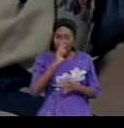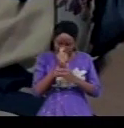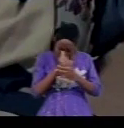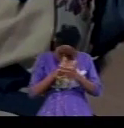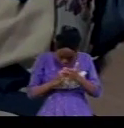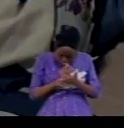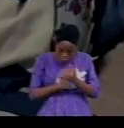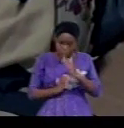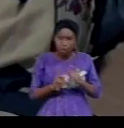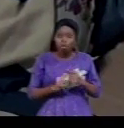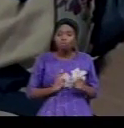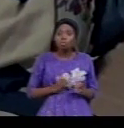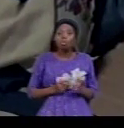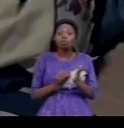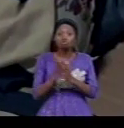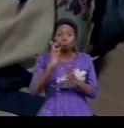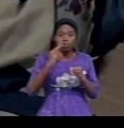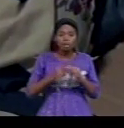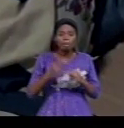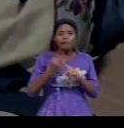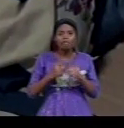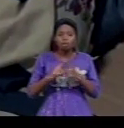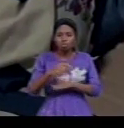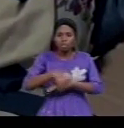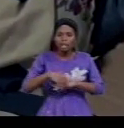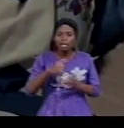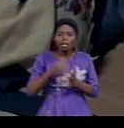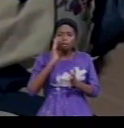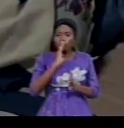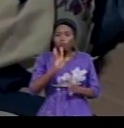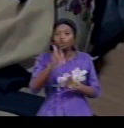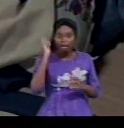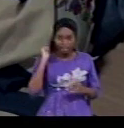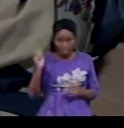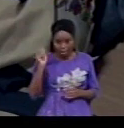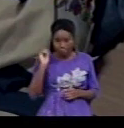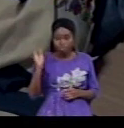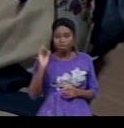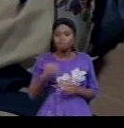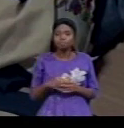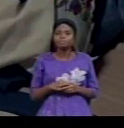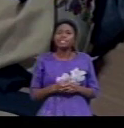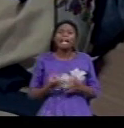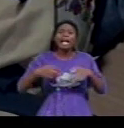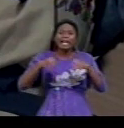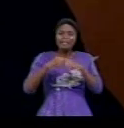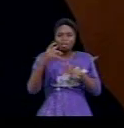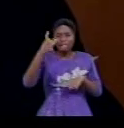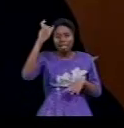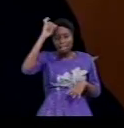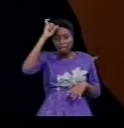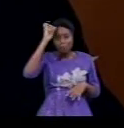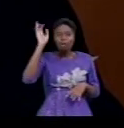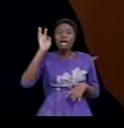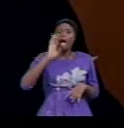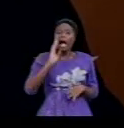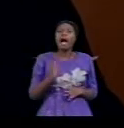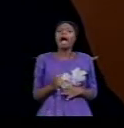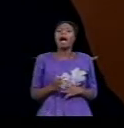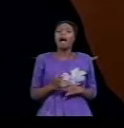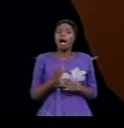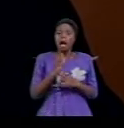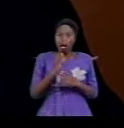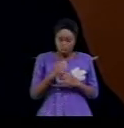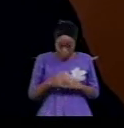tonight, this will be your testimony. Lord, even the devils are subject unto me through thy